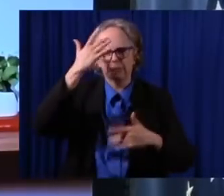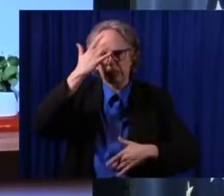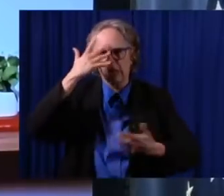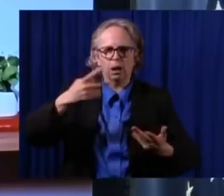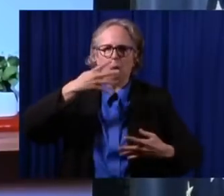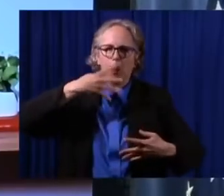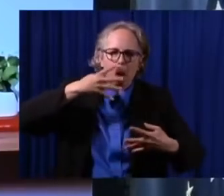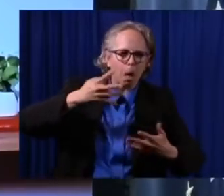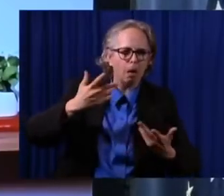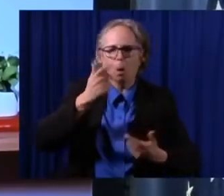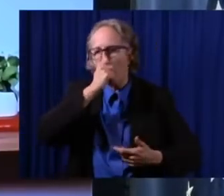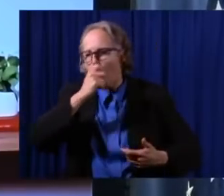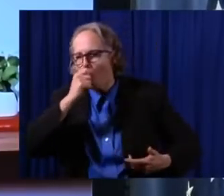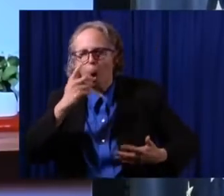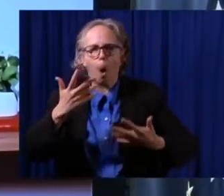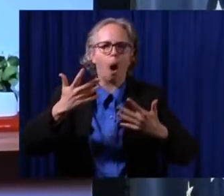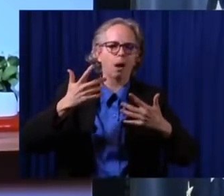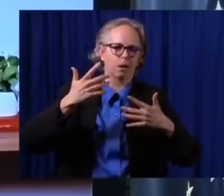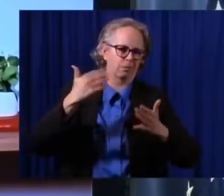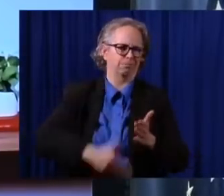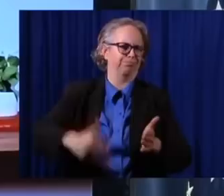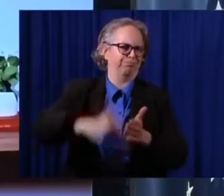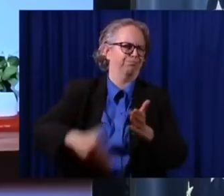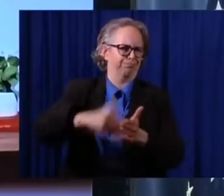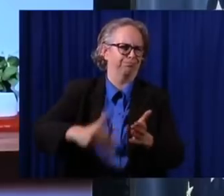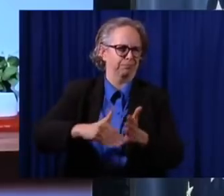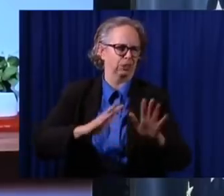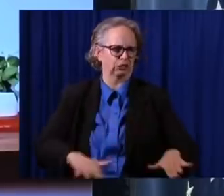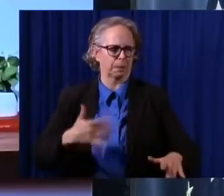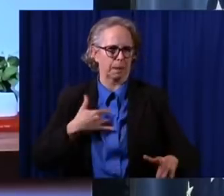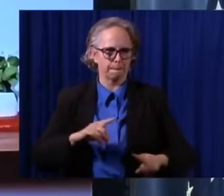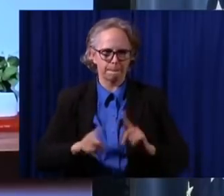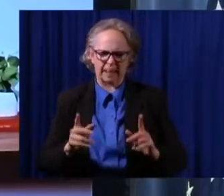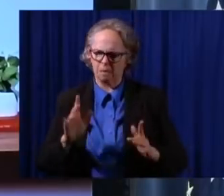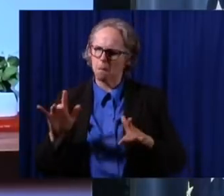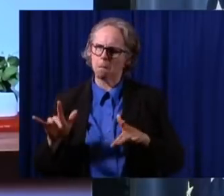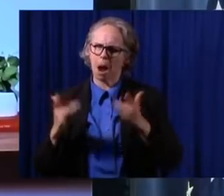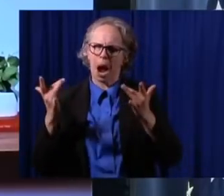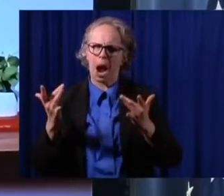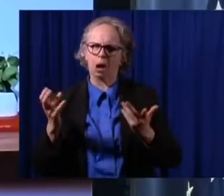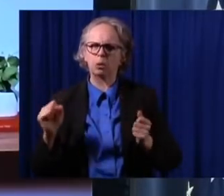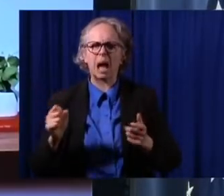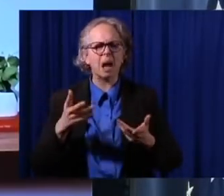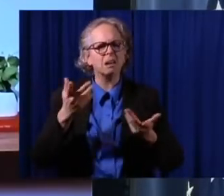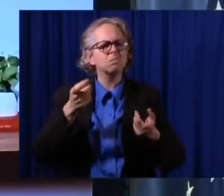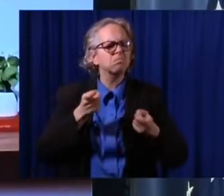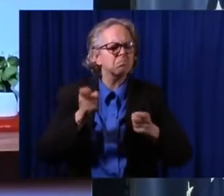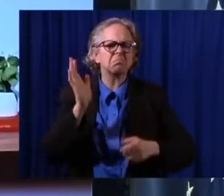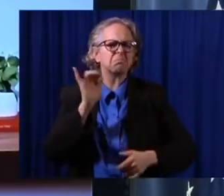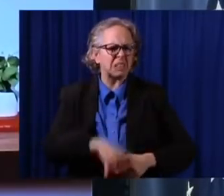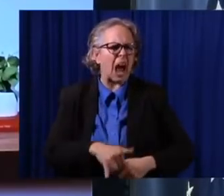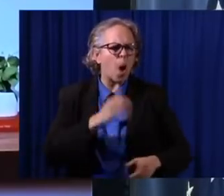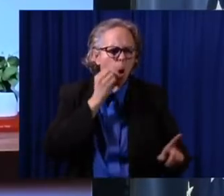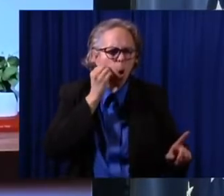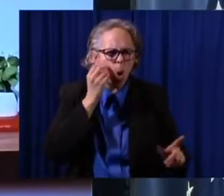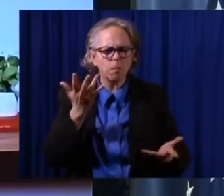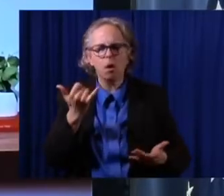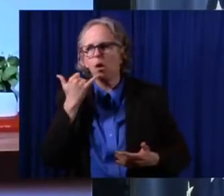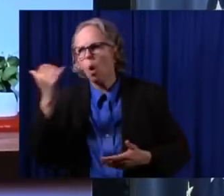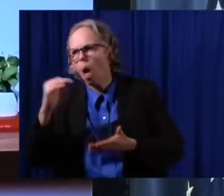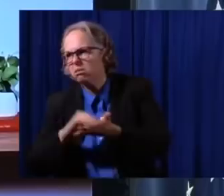a stuffy nose. So if it's mild, if it's something that you feel like you can manage at home with your pediatrician, you may not do anything differently at